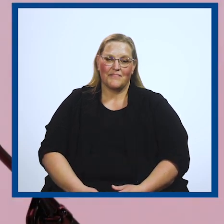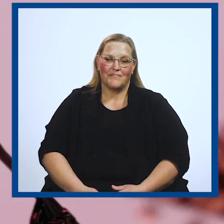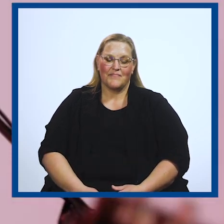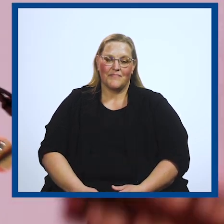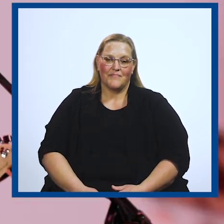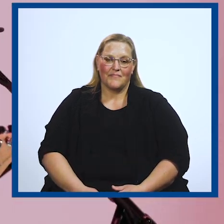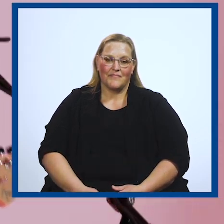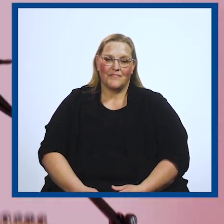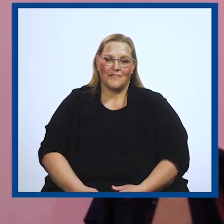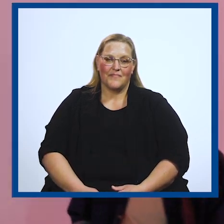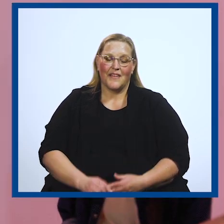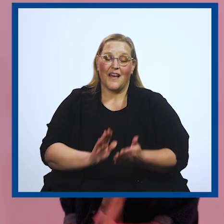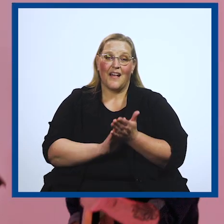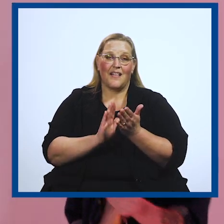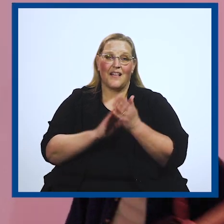Hey!